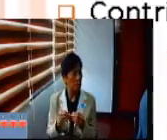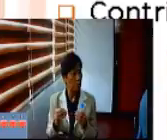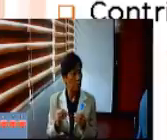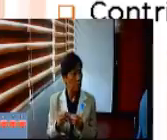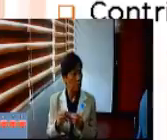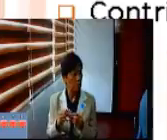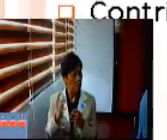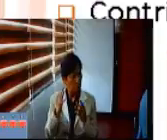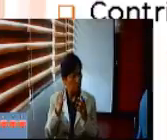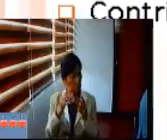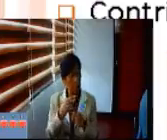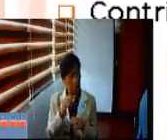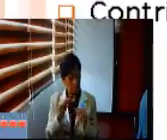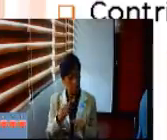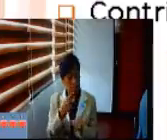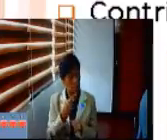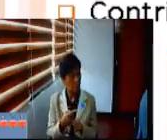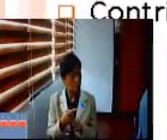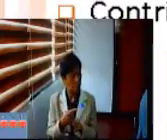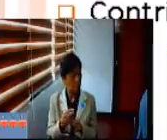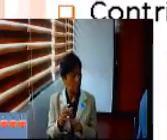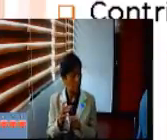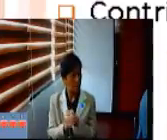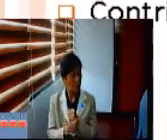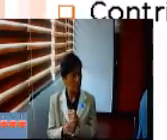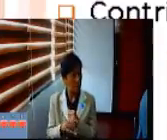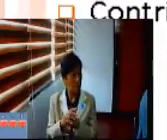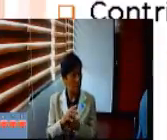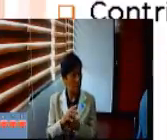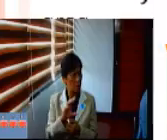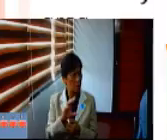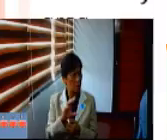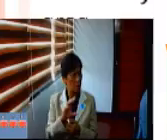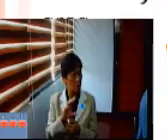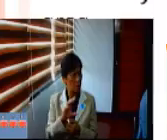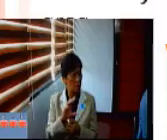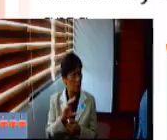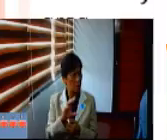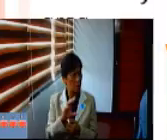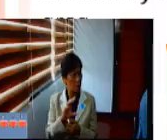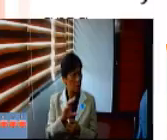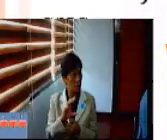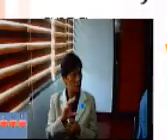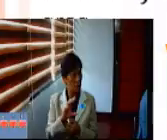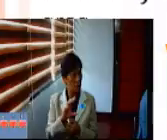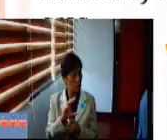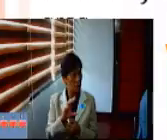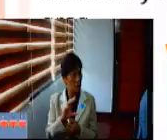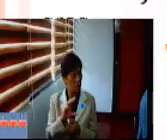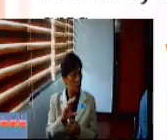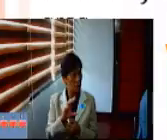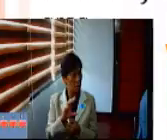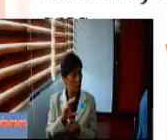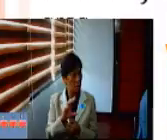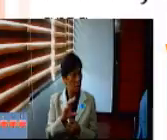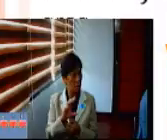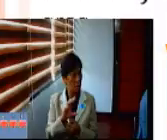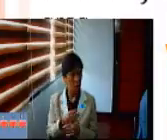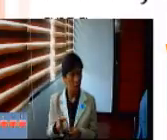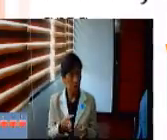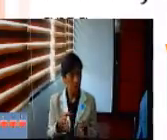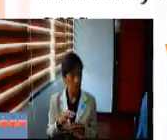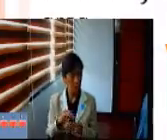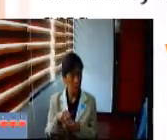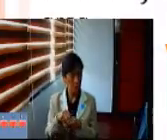I'm more inclined to say that the country is the center of marine biodiversity. Just in our fish market survey, we've been discovering